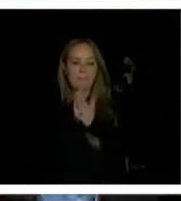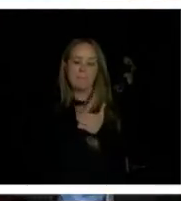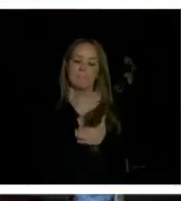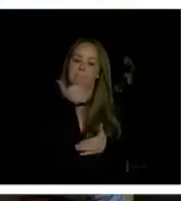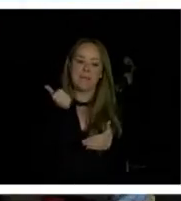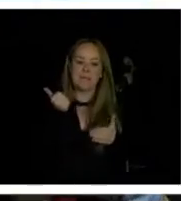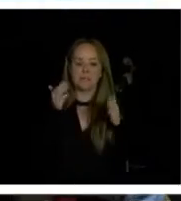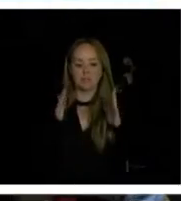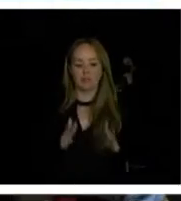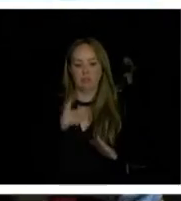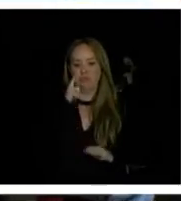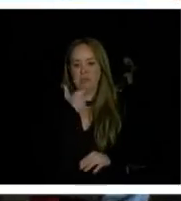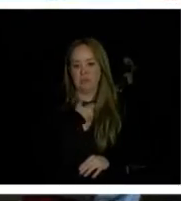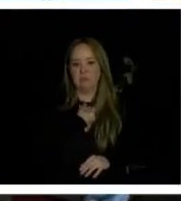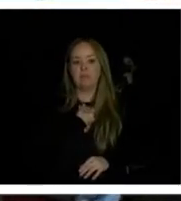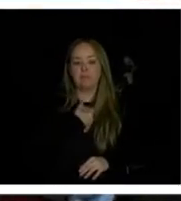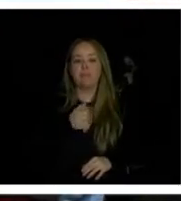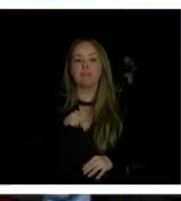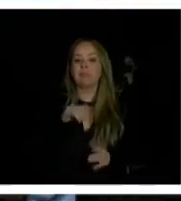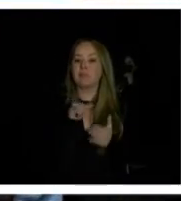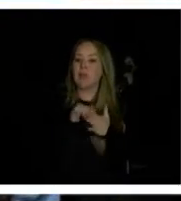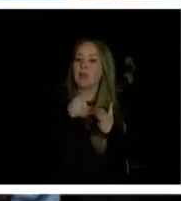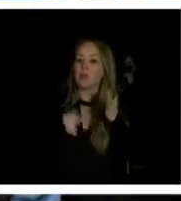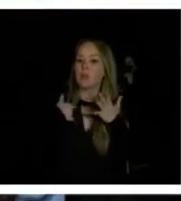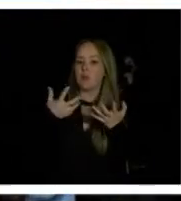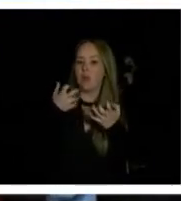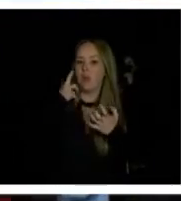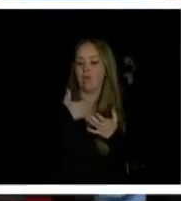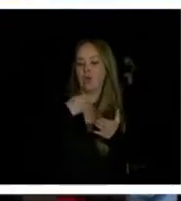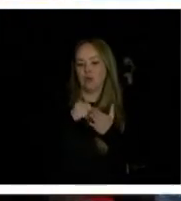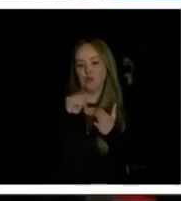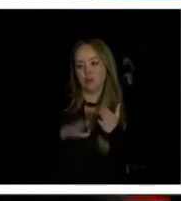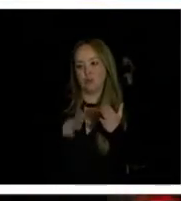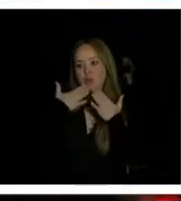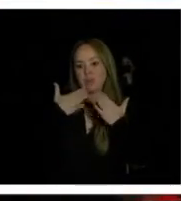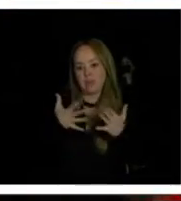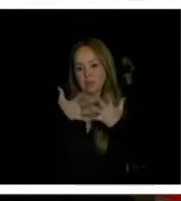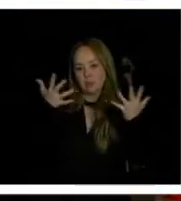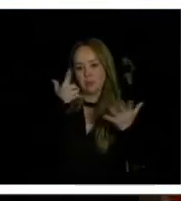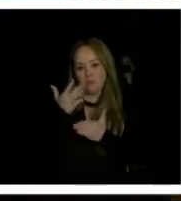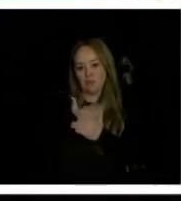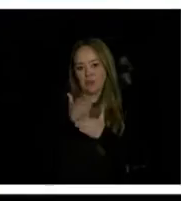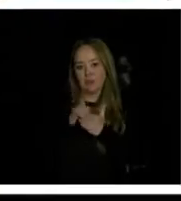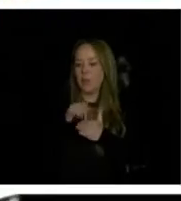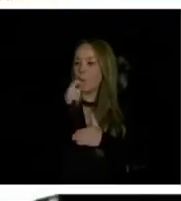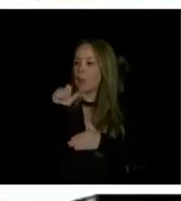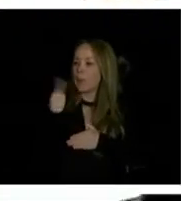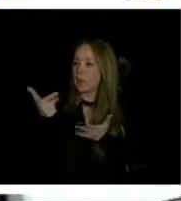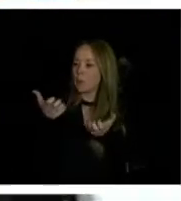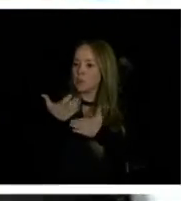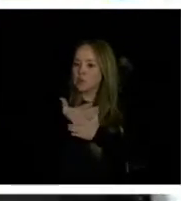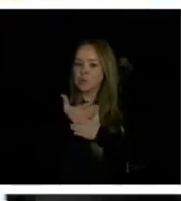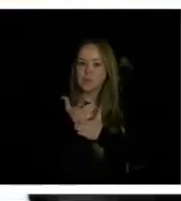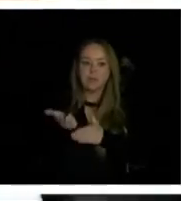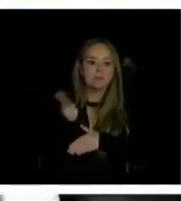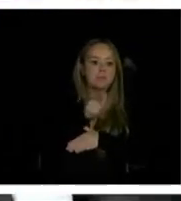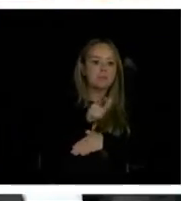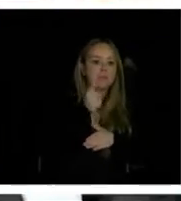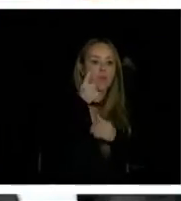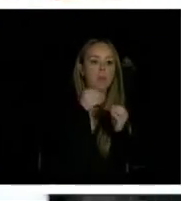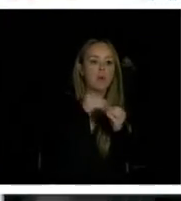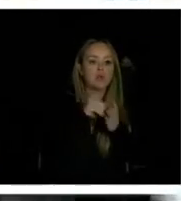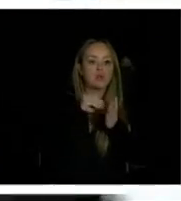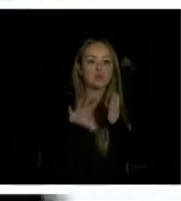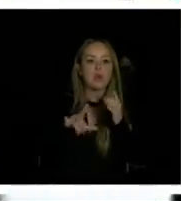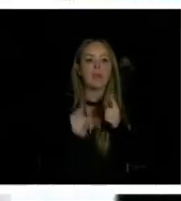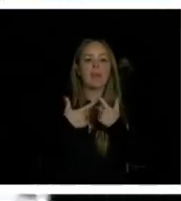version of themselves. That's what we really want for our students. So thank you so much for sharing that. Who else wants to share? One more student, and then